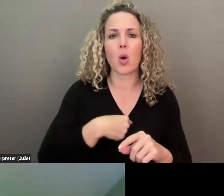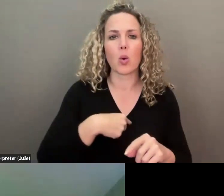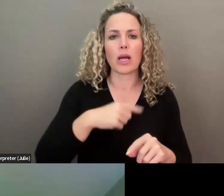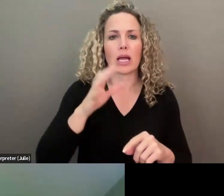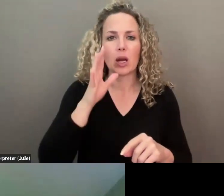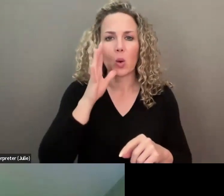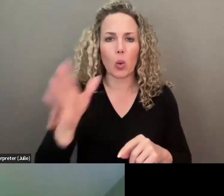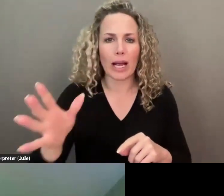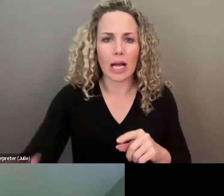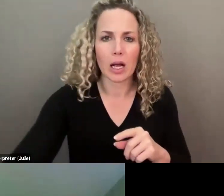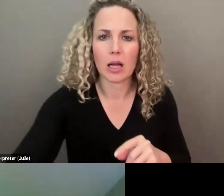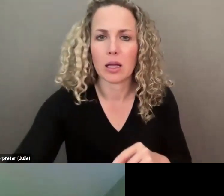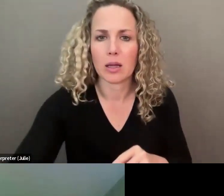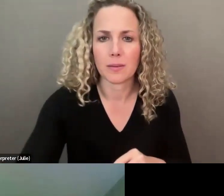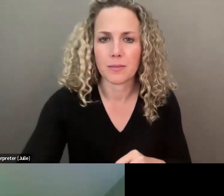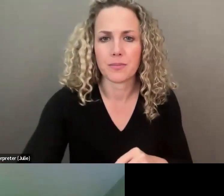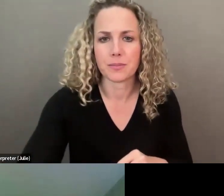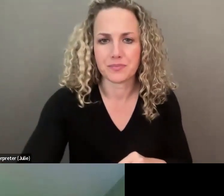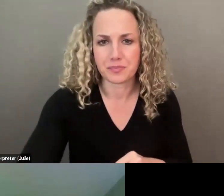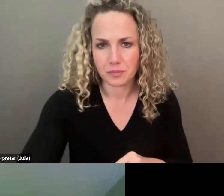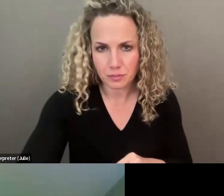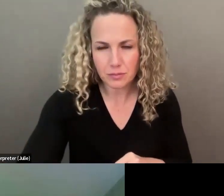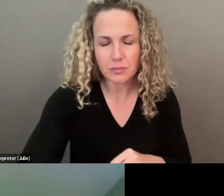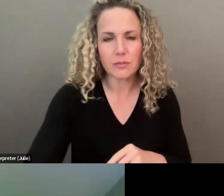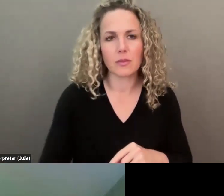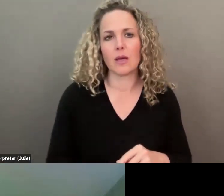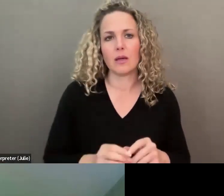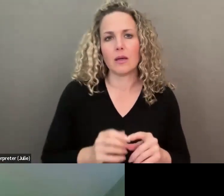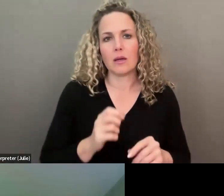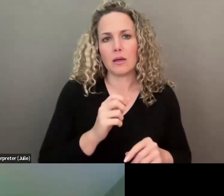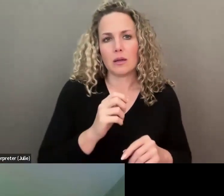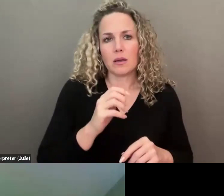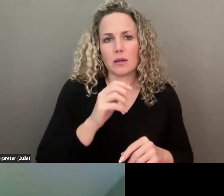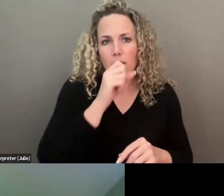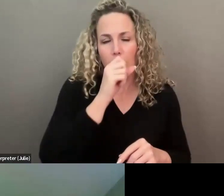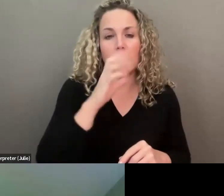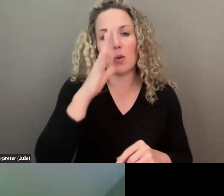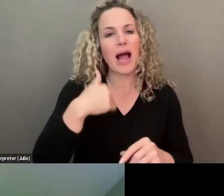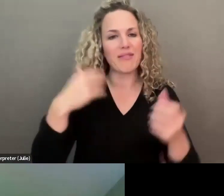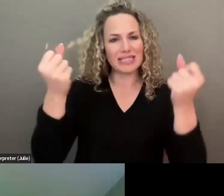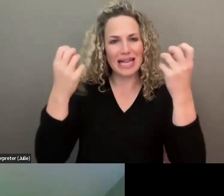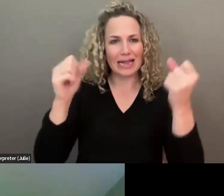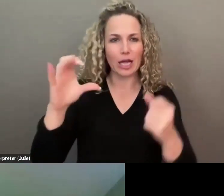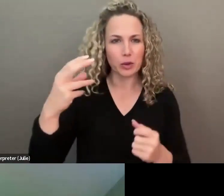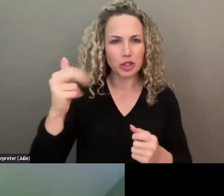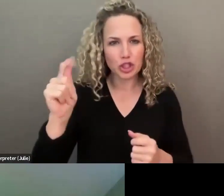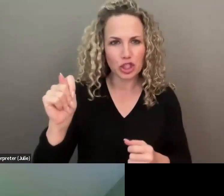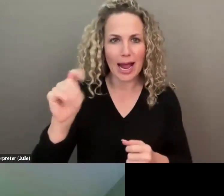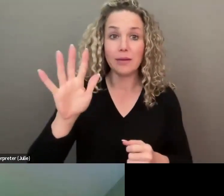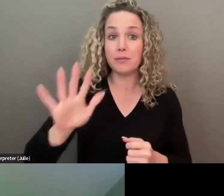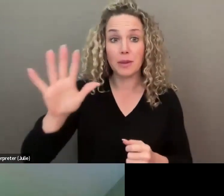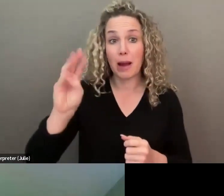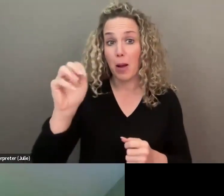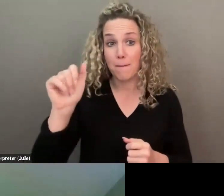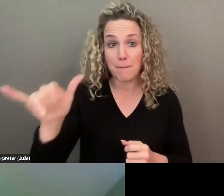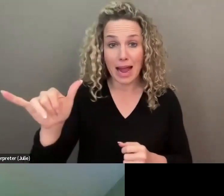to have a sign language chat. So about May or so,